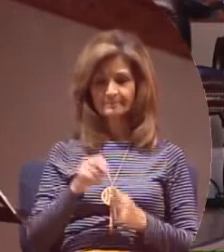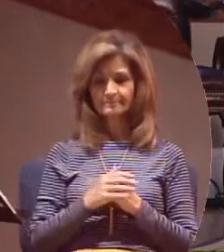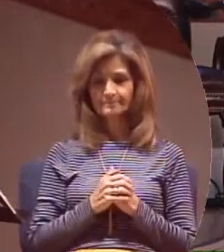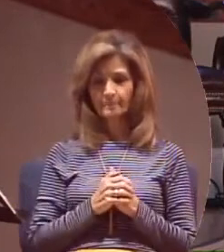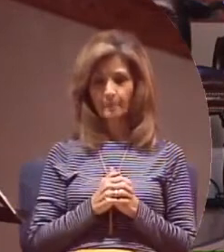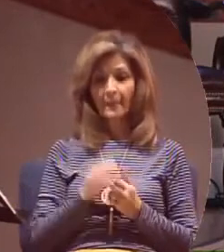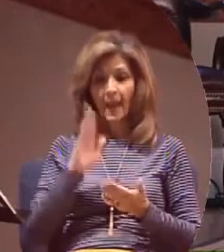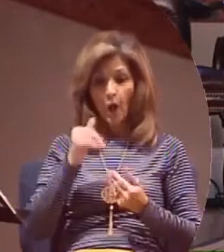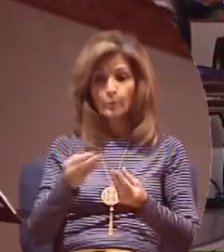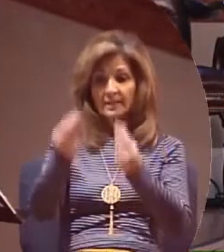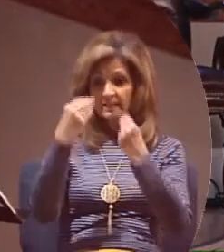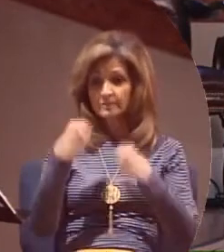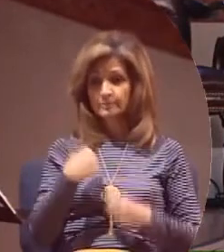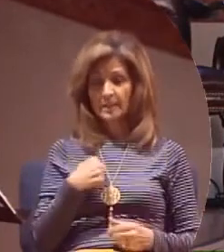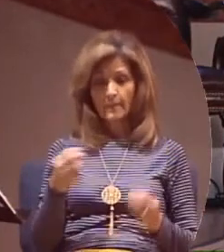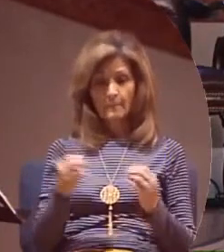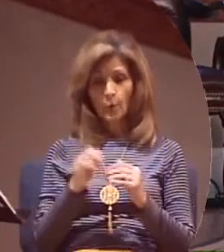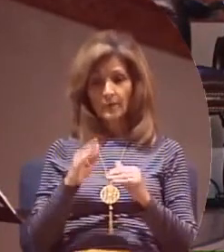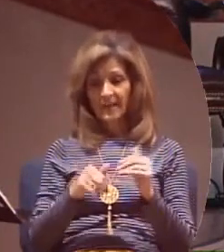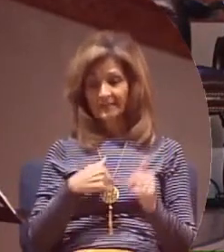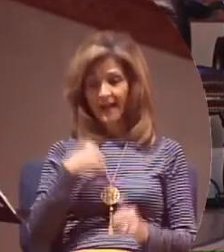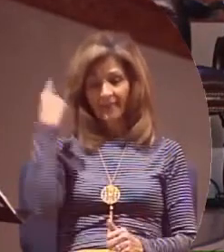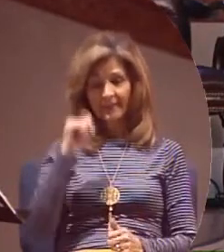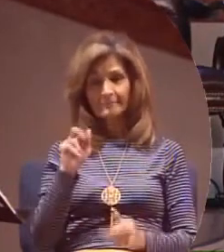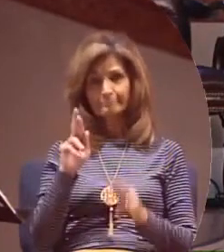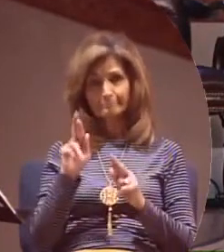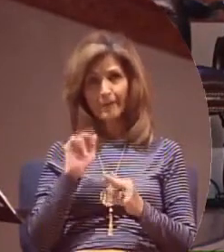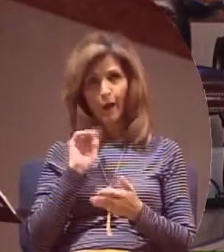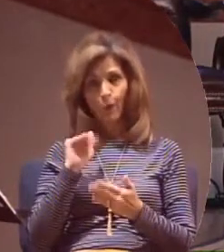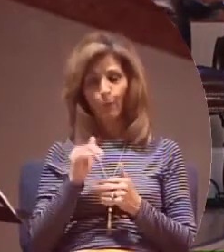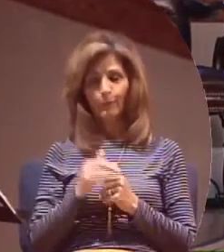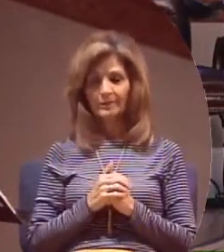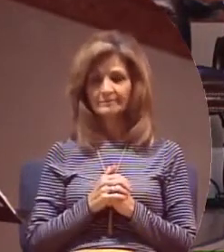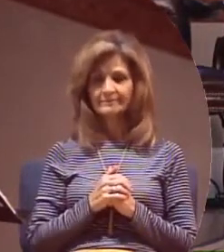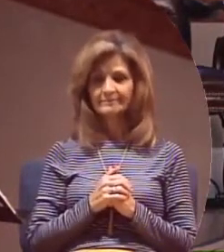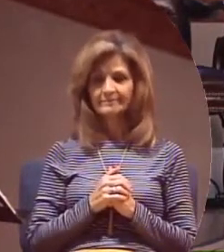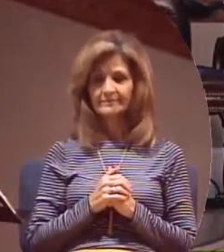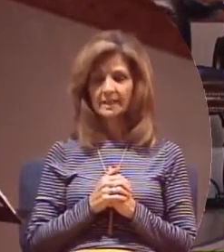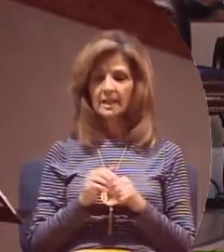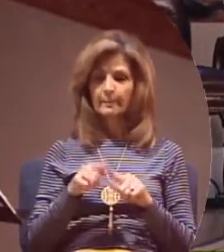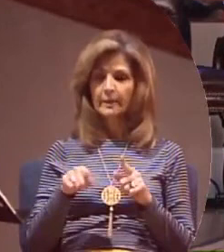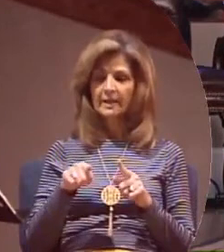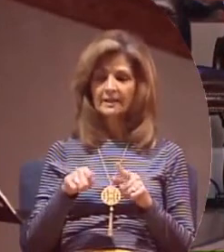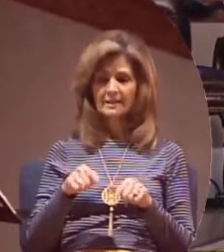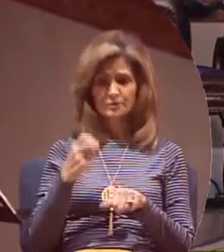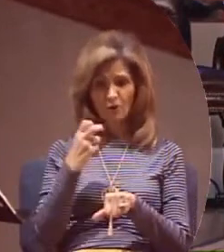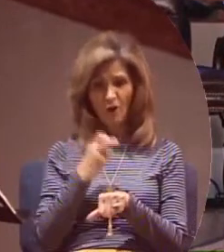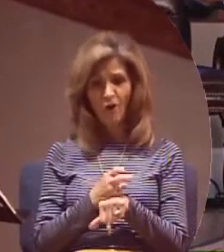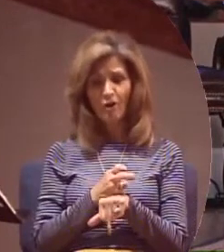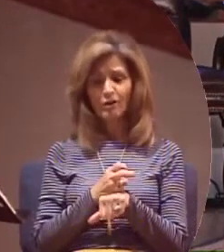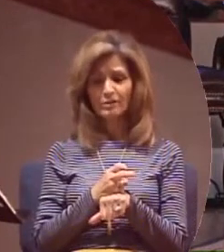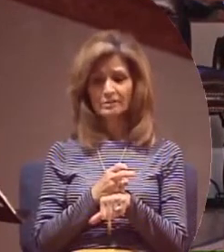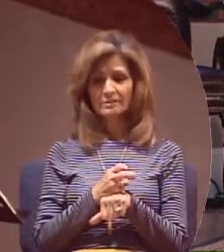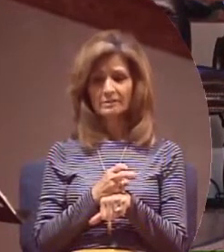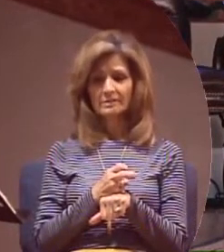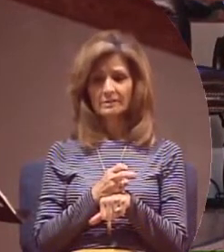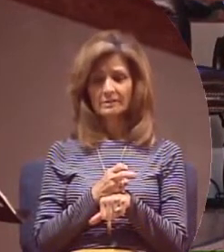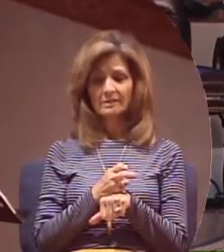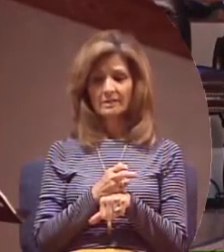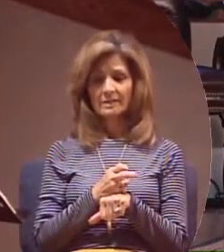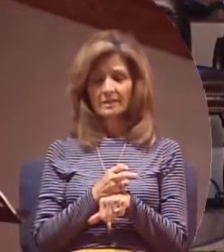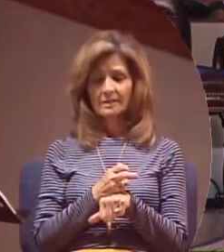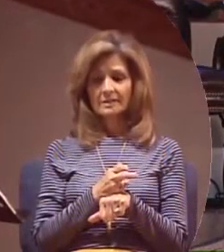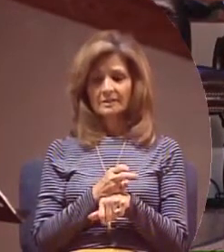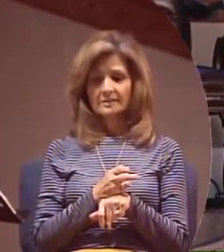And I hope He gives me more than I think. I hope so. But I tell you what, it is hard to function